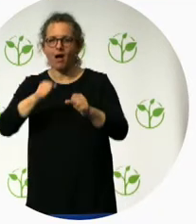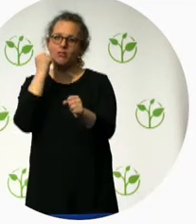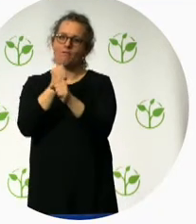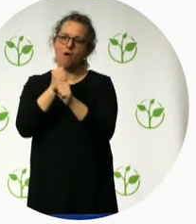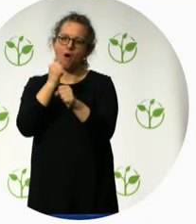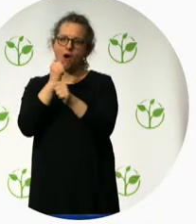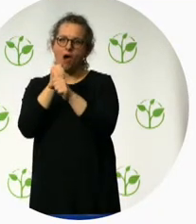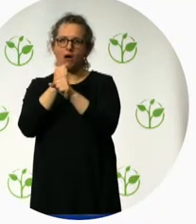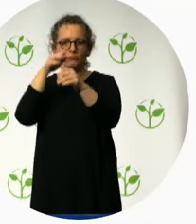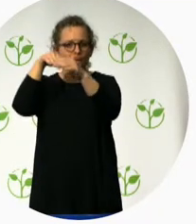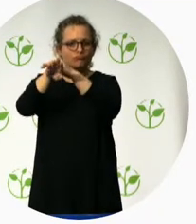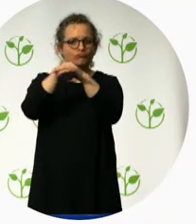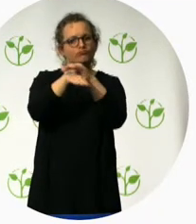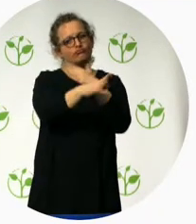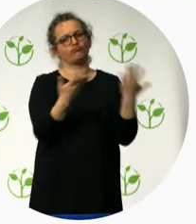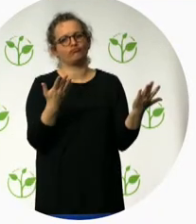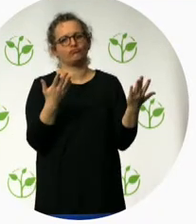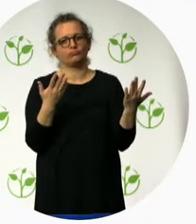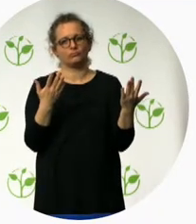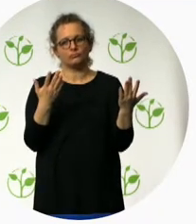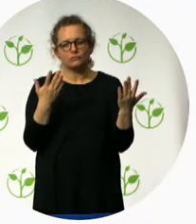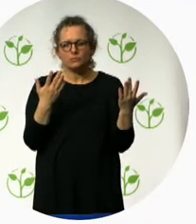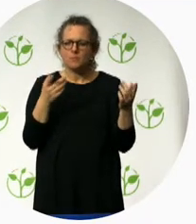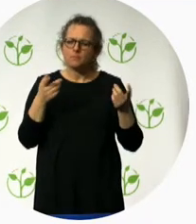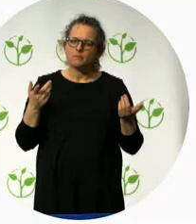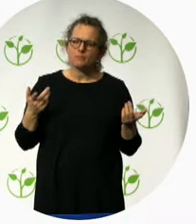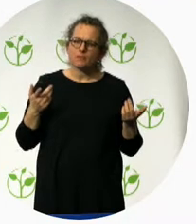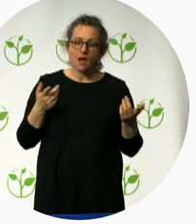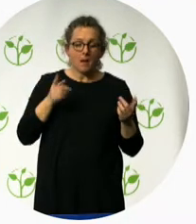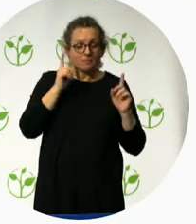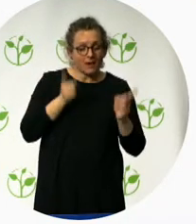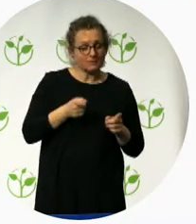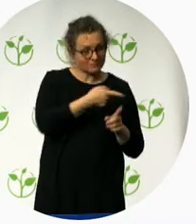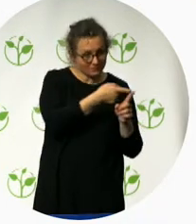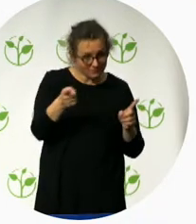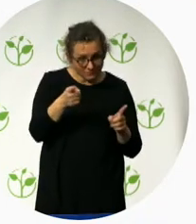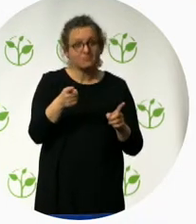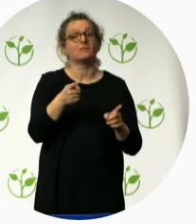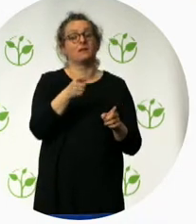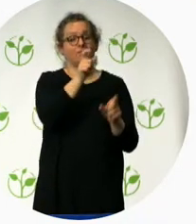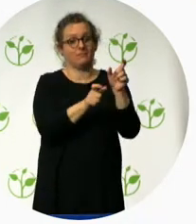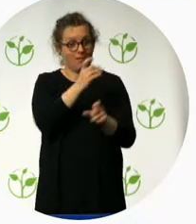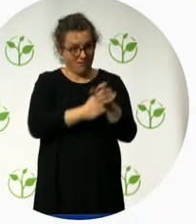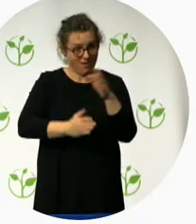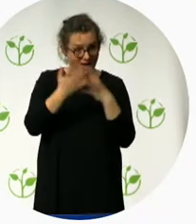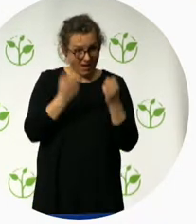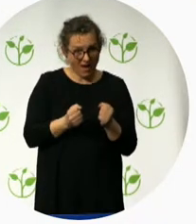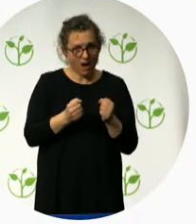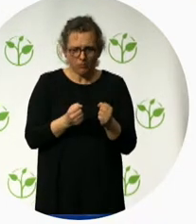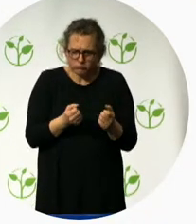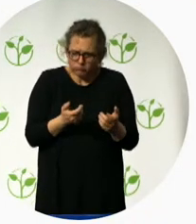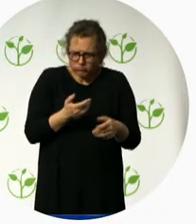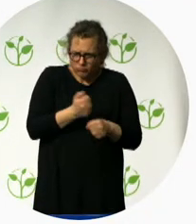we are organizing big event, not only the big event, round table, television, debates, etc. and etc.